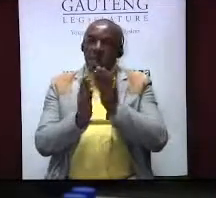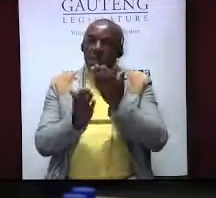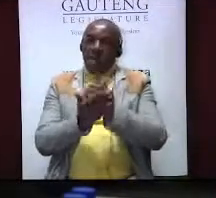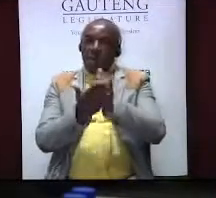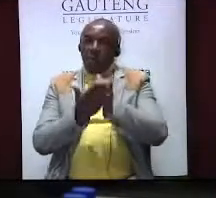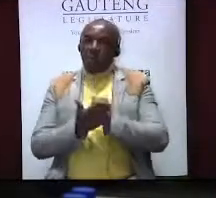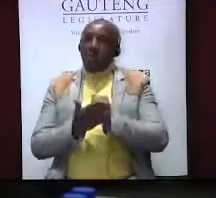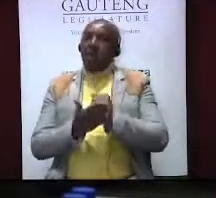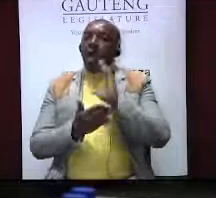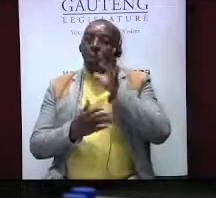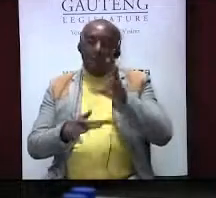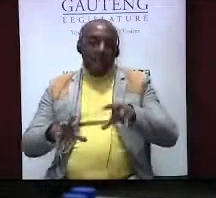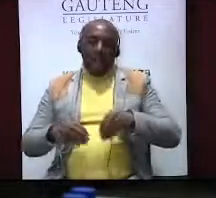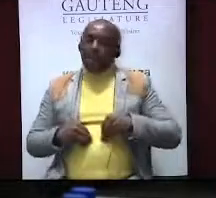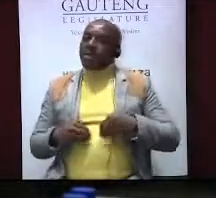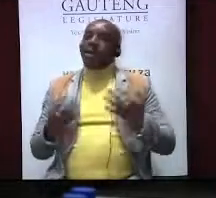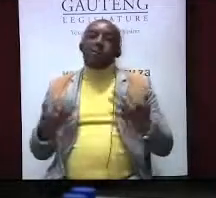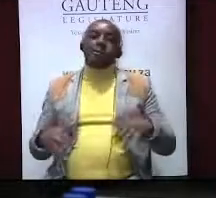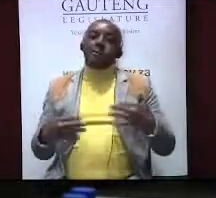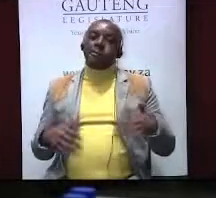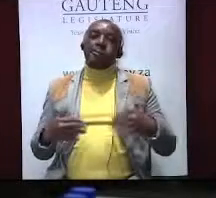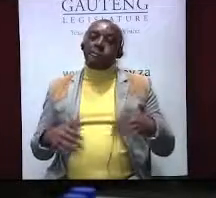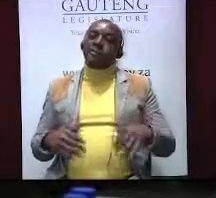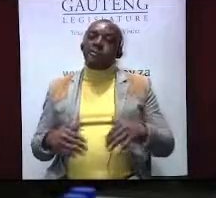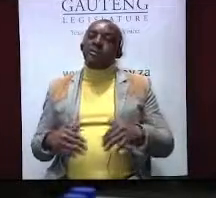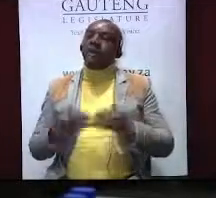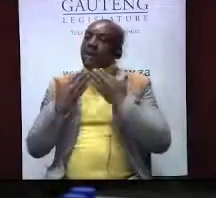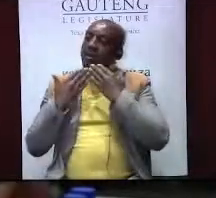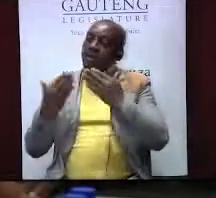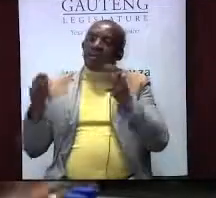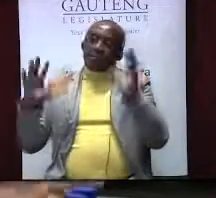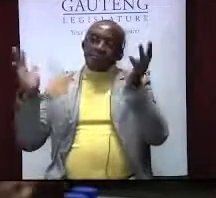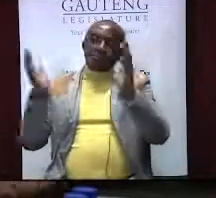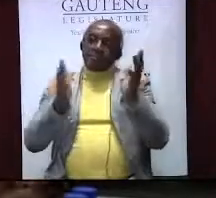would really appreciate it. Amen.